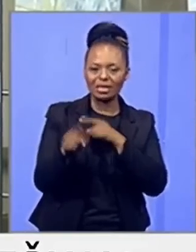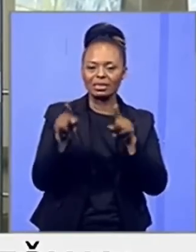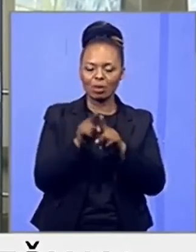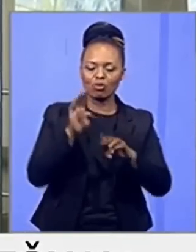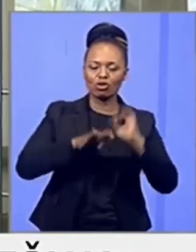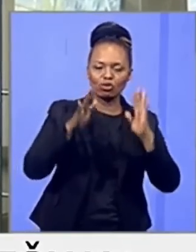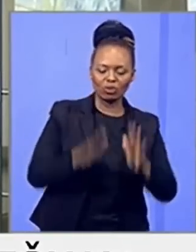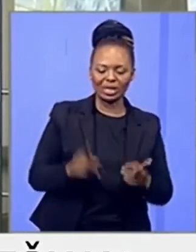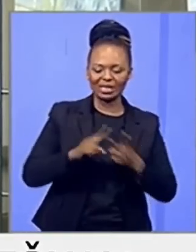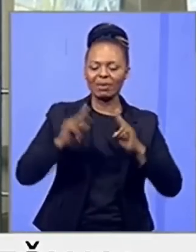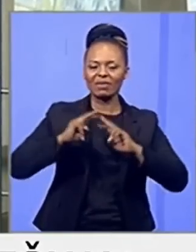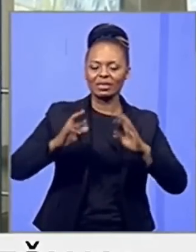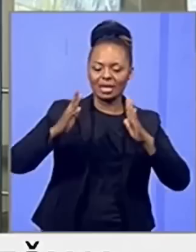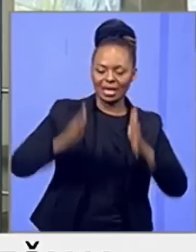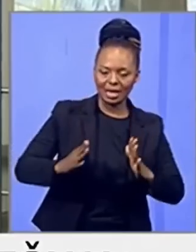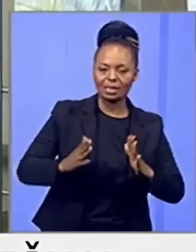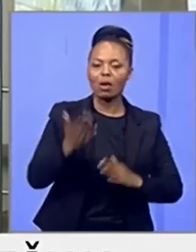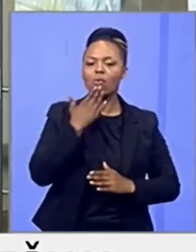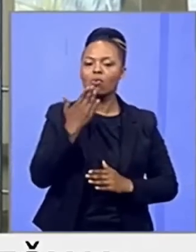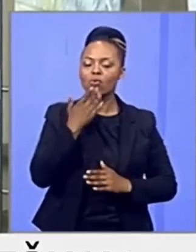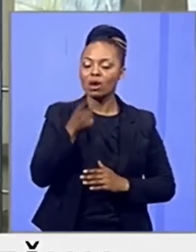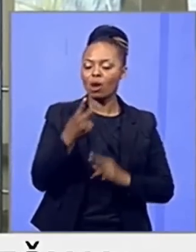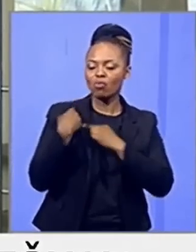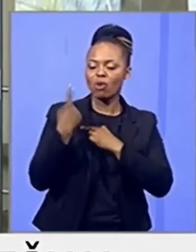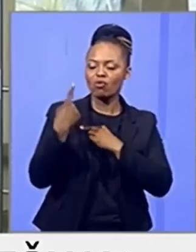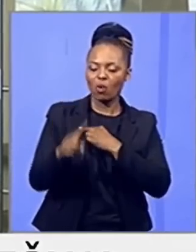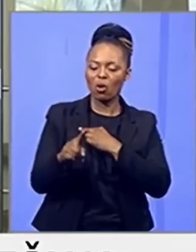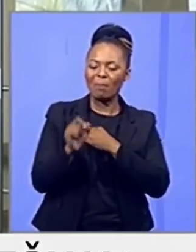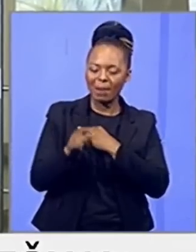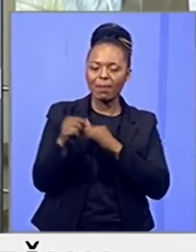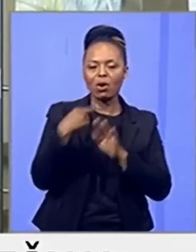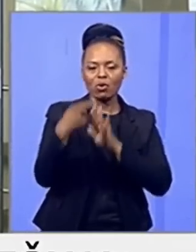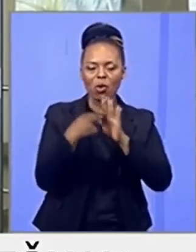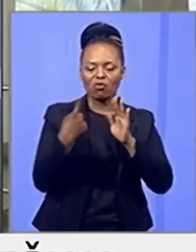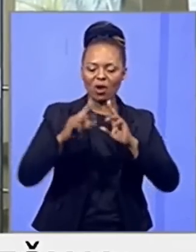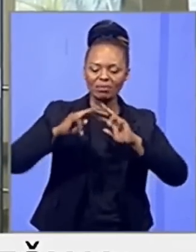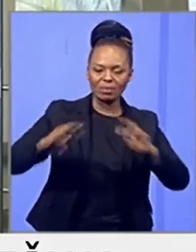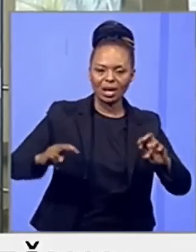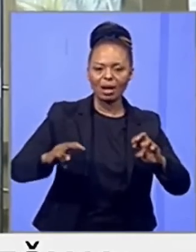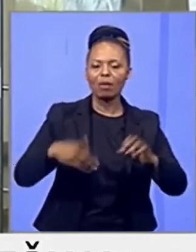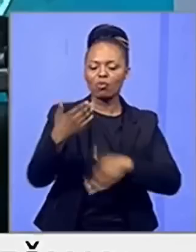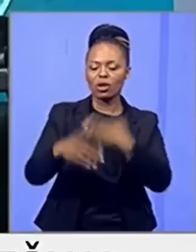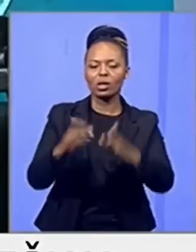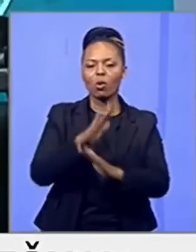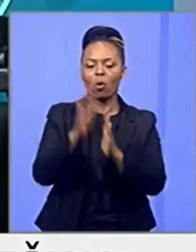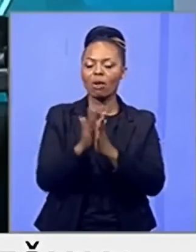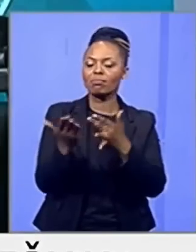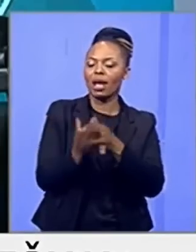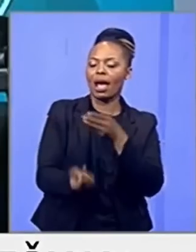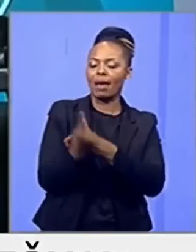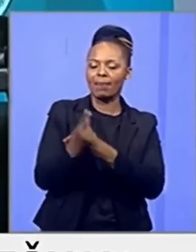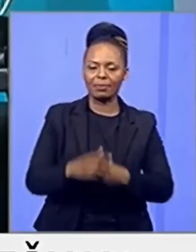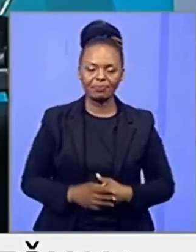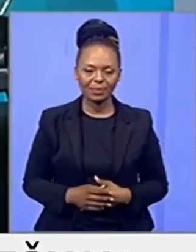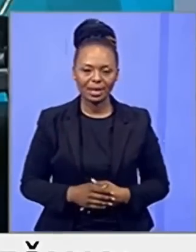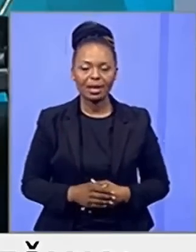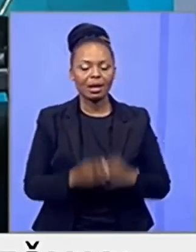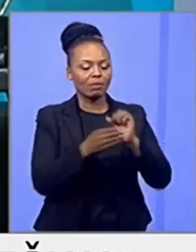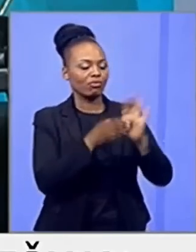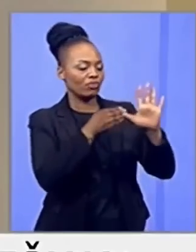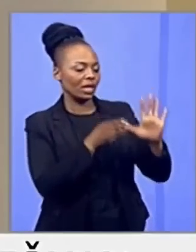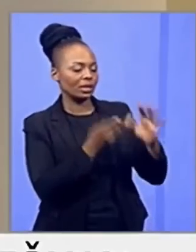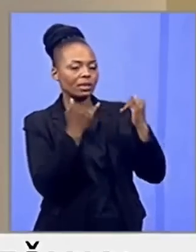and investigators that are dedicated to do the investigation and process all cases as they will come. BRICS e bopša ke dinaga